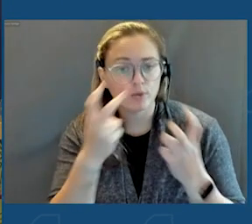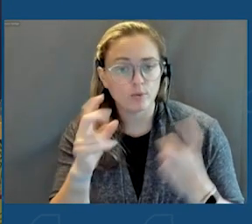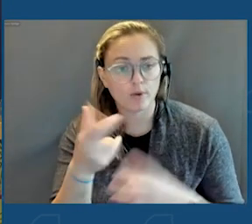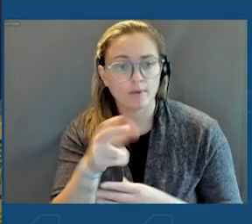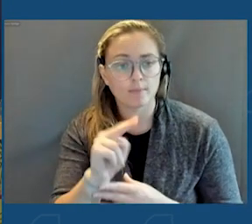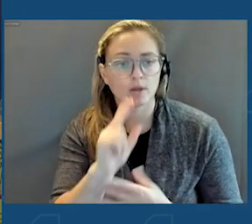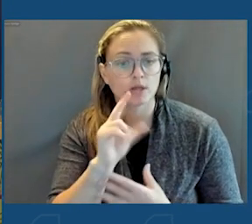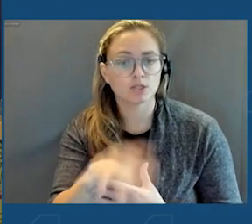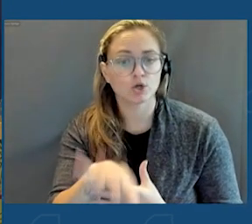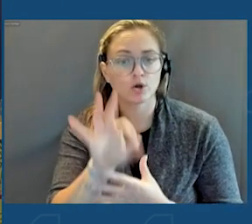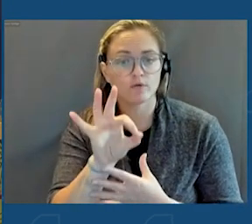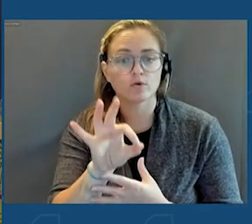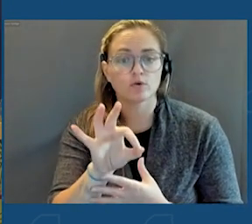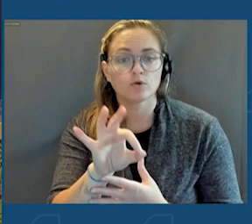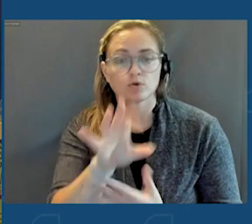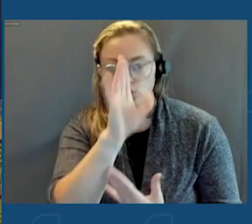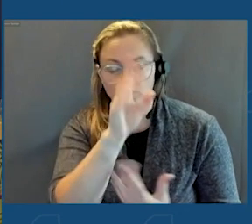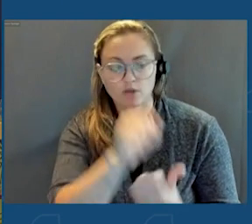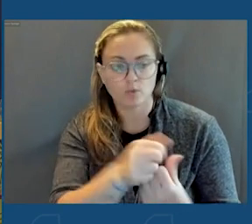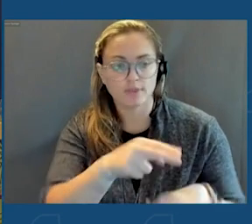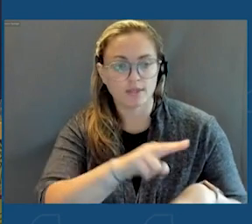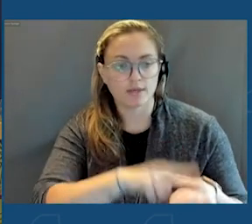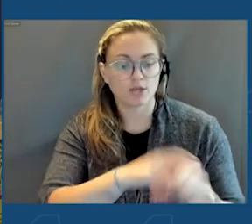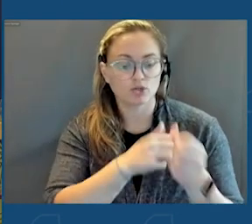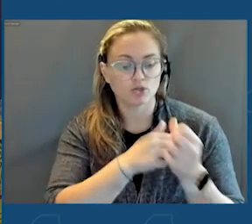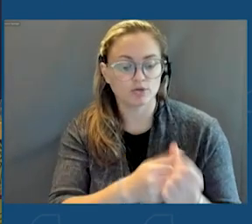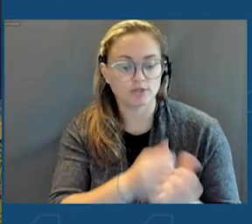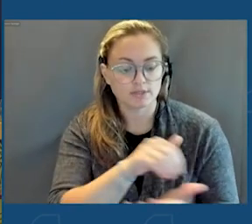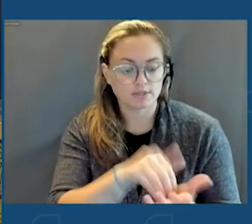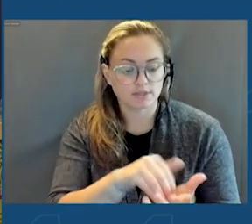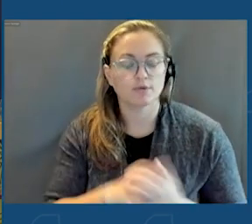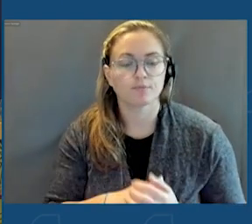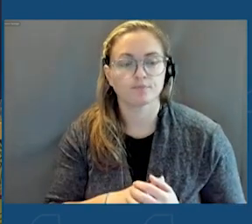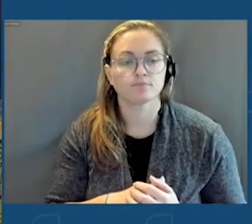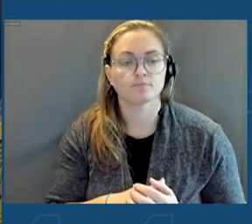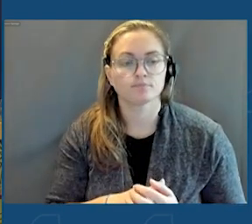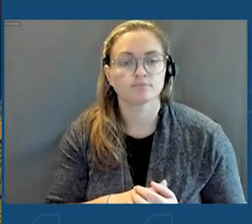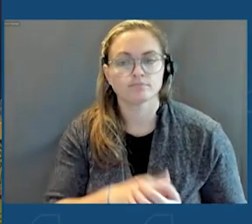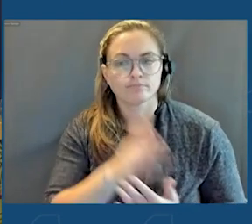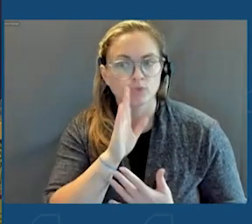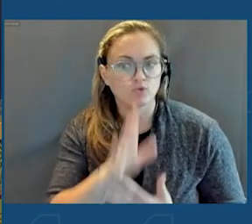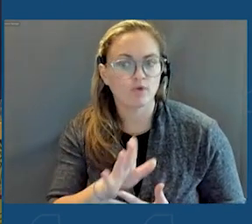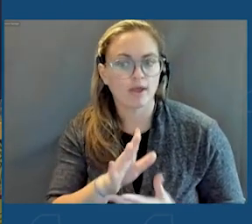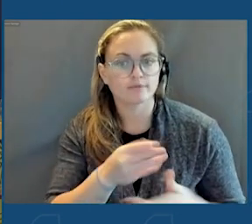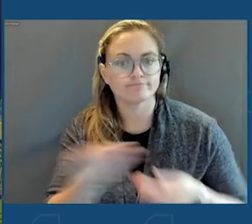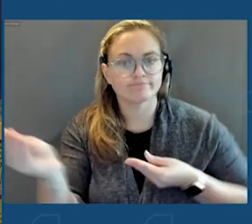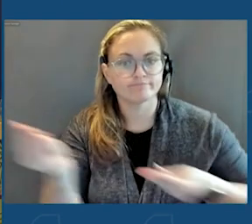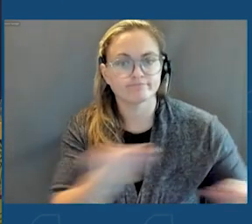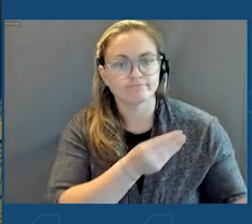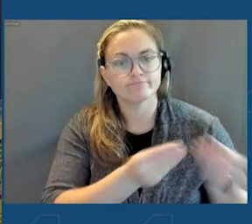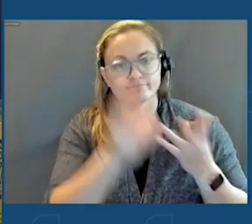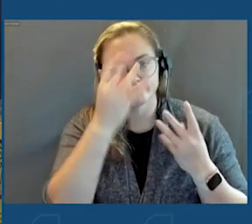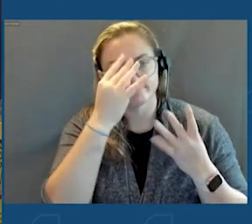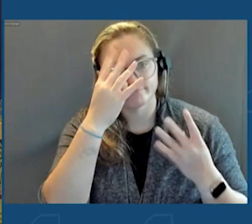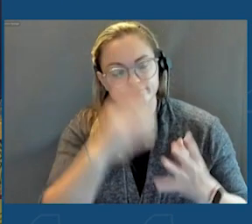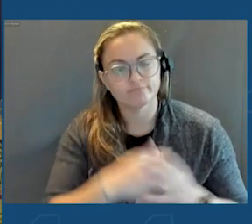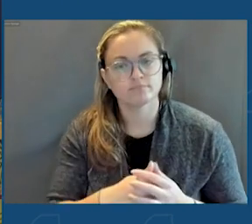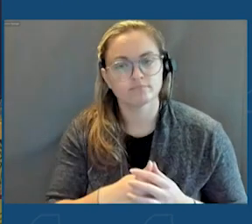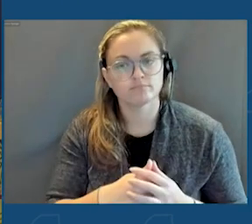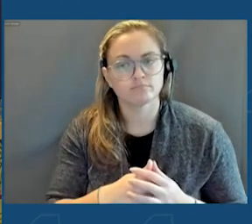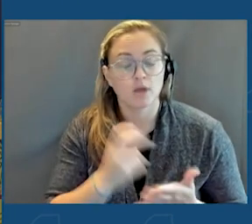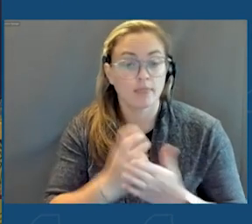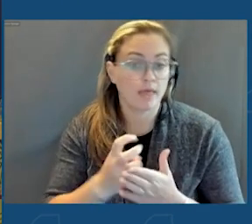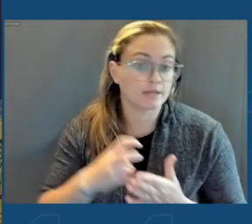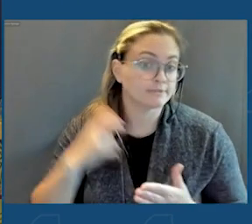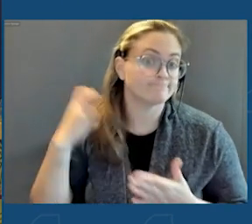recovered directly with the National Tracing Center, in which it's a direct feed from information, which is a leap in what it